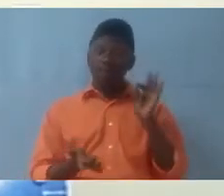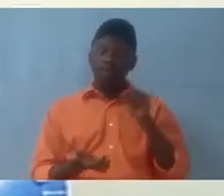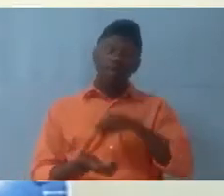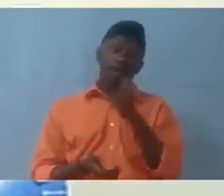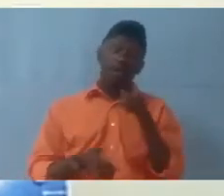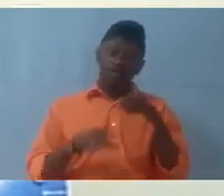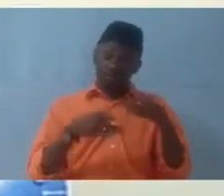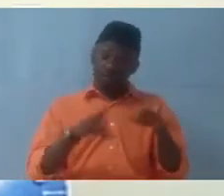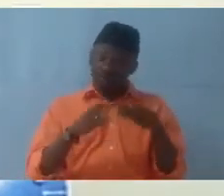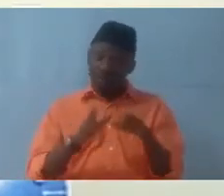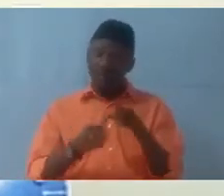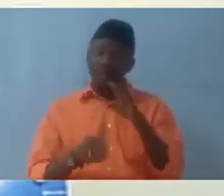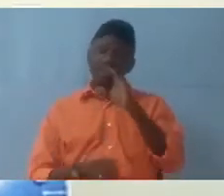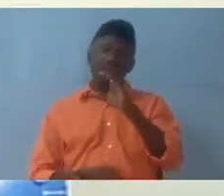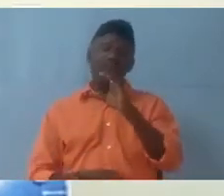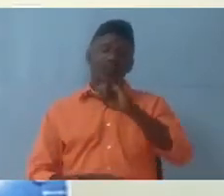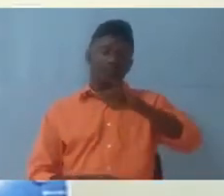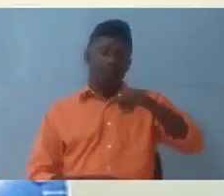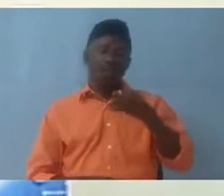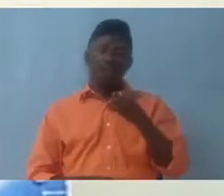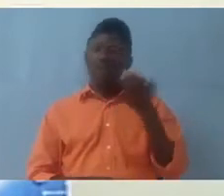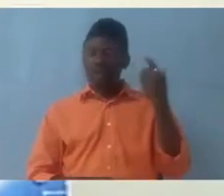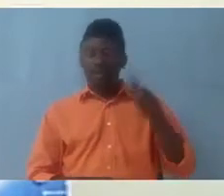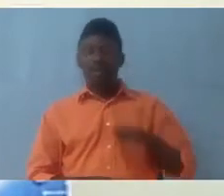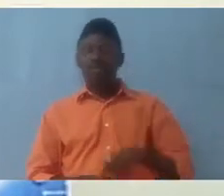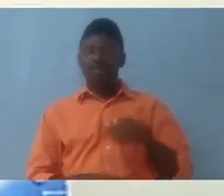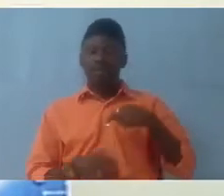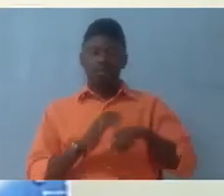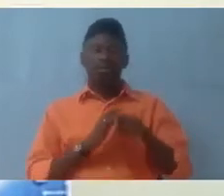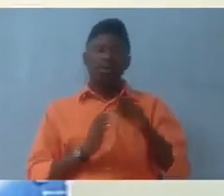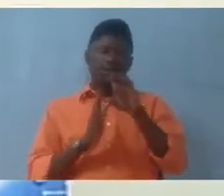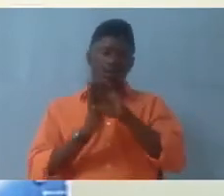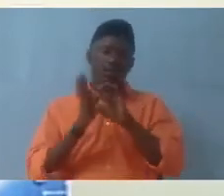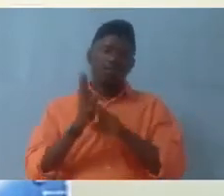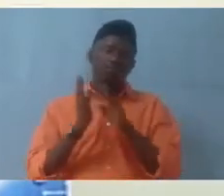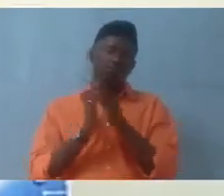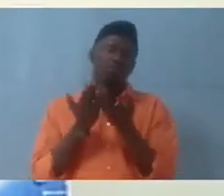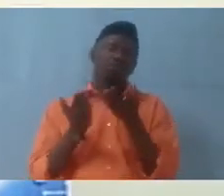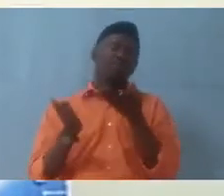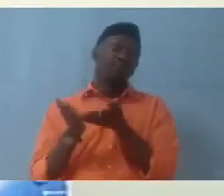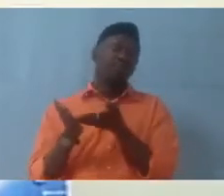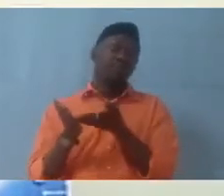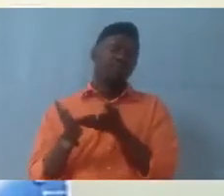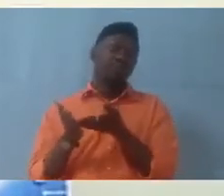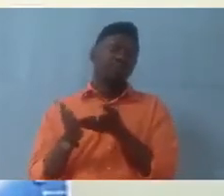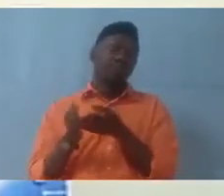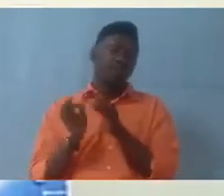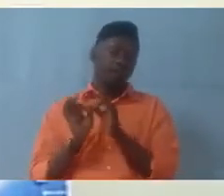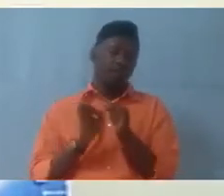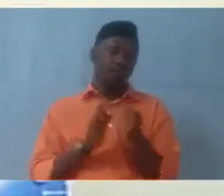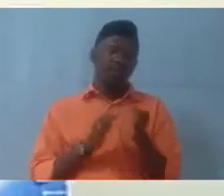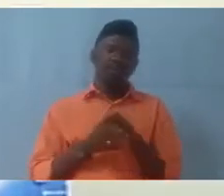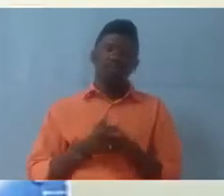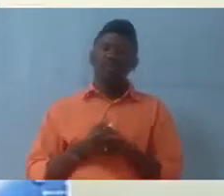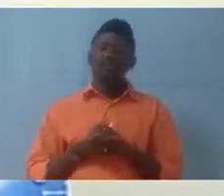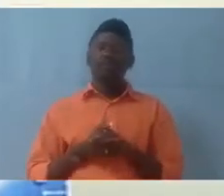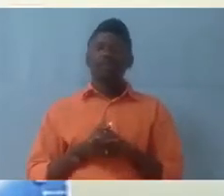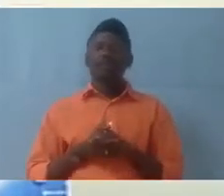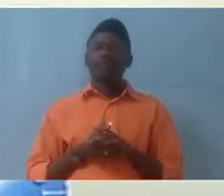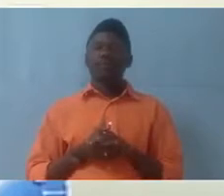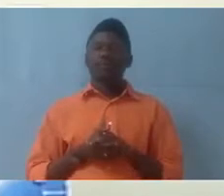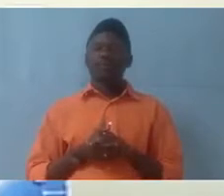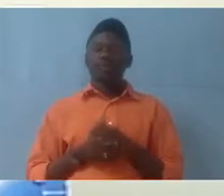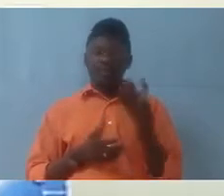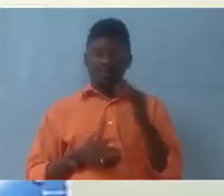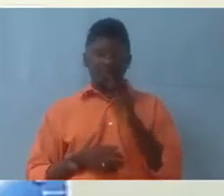ni mom lañ do way nak suñu jamono president bi mom moy ki nga xamne ni moy jël liggey moy dakk liggey tamen. Even though there are legal